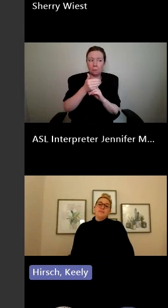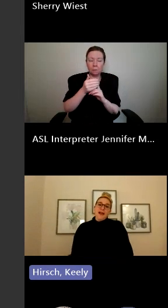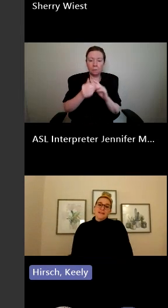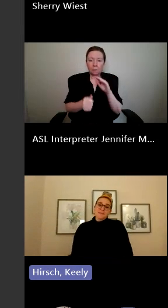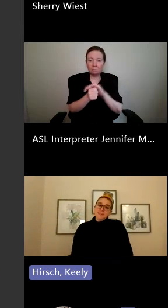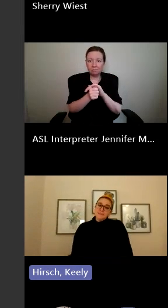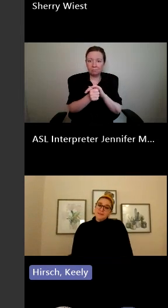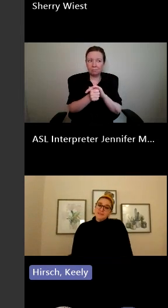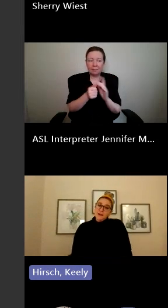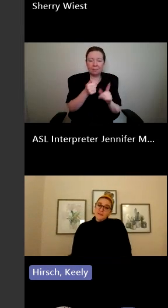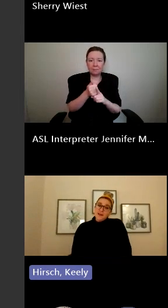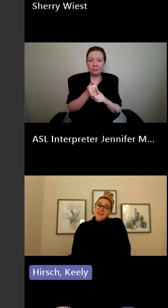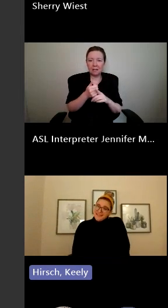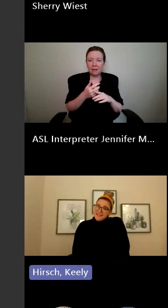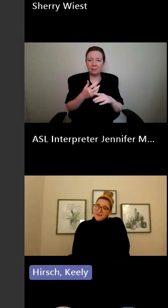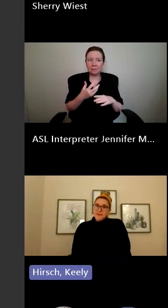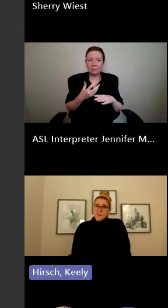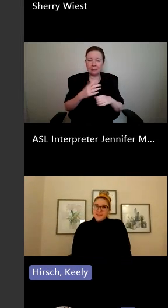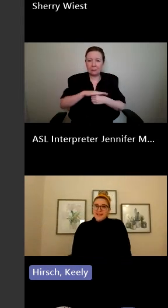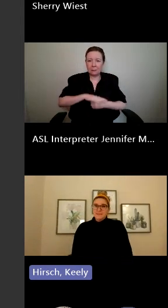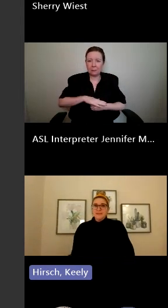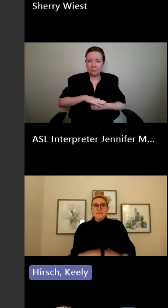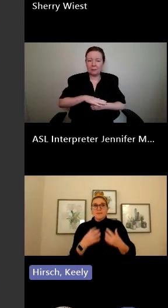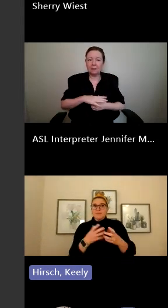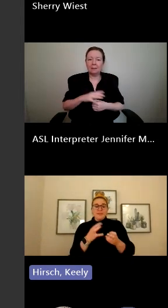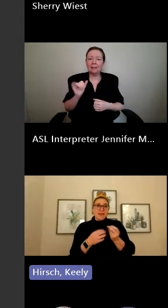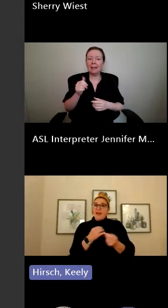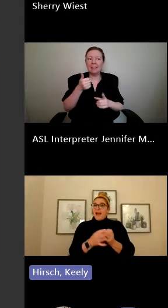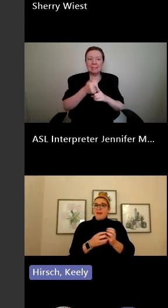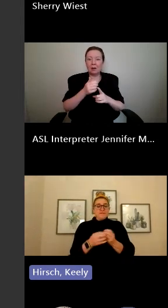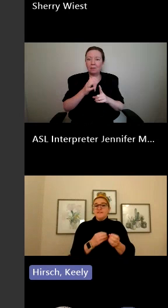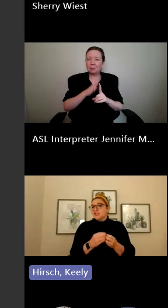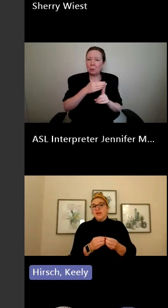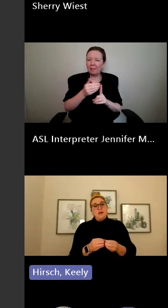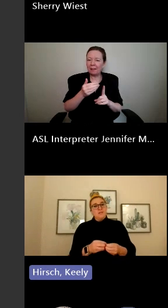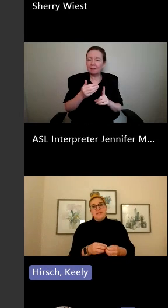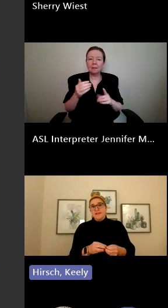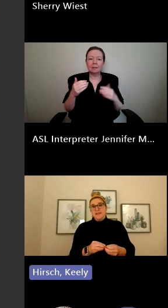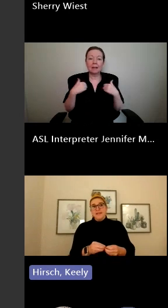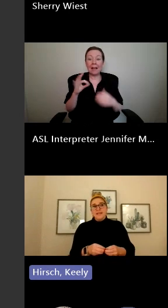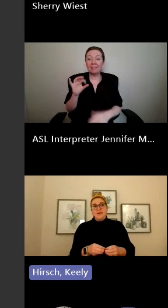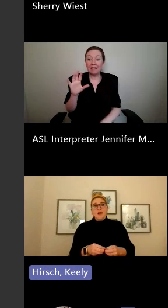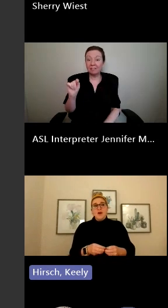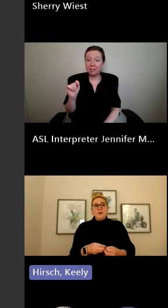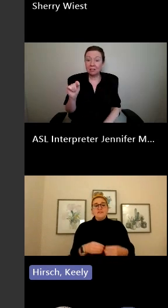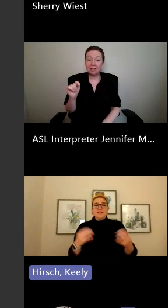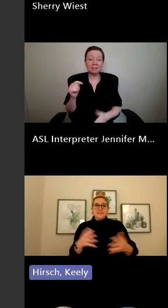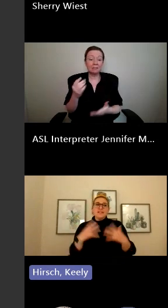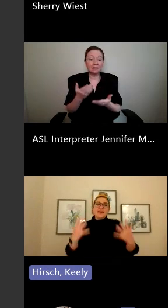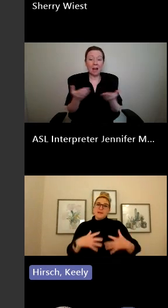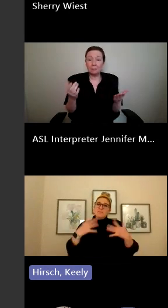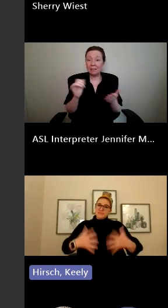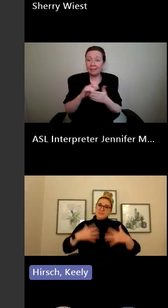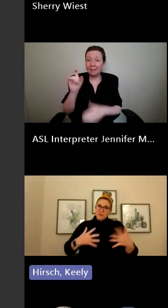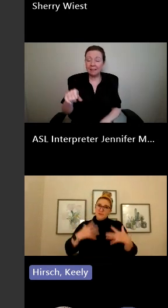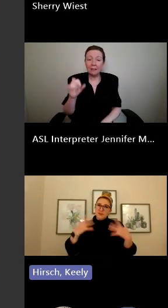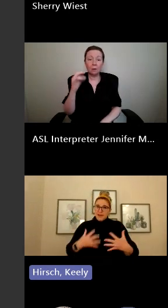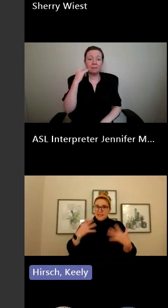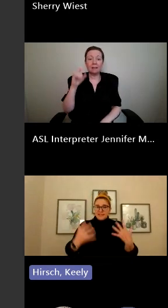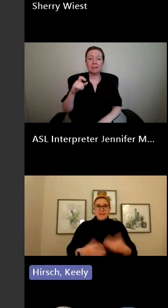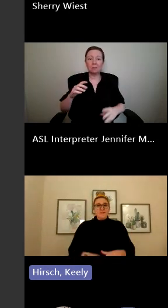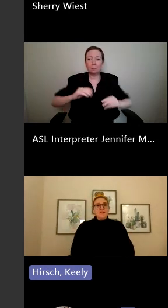some of their aspects of themselves, like self-soothing aspects. So maybe like having a fidget object that they need, or if they need to like